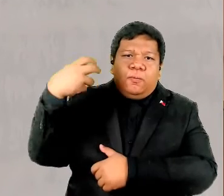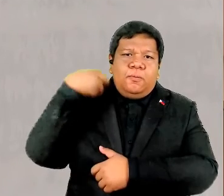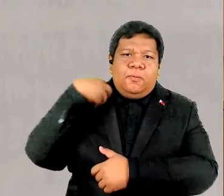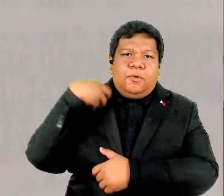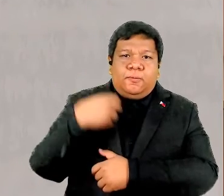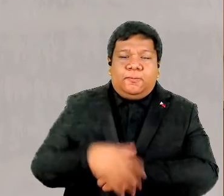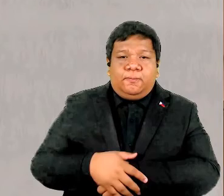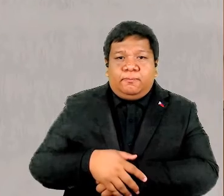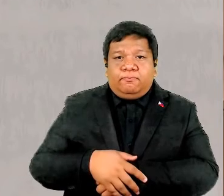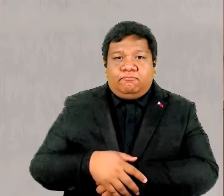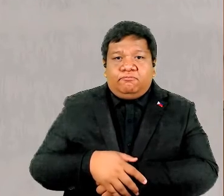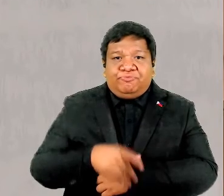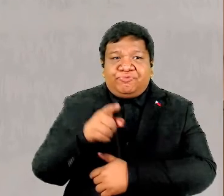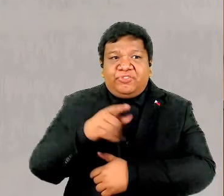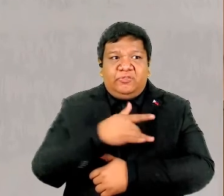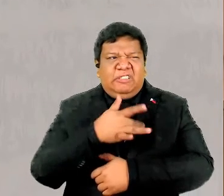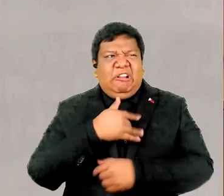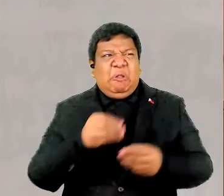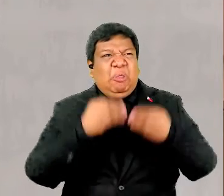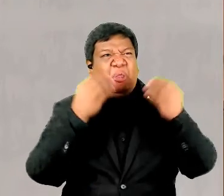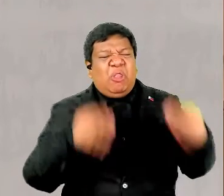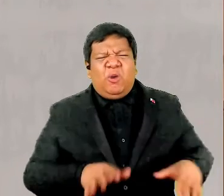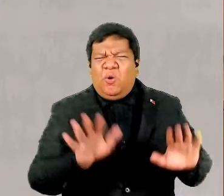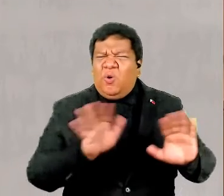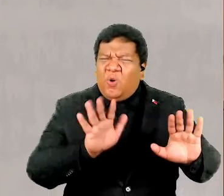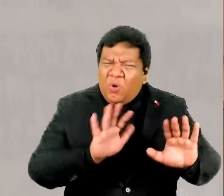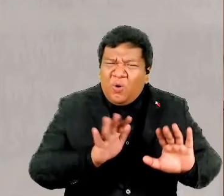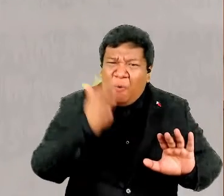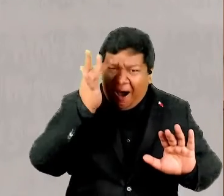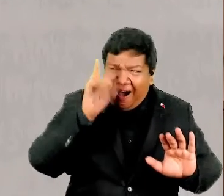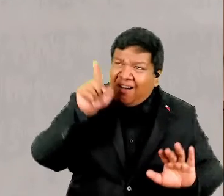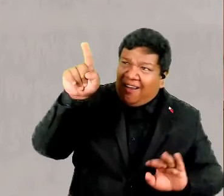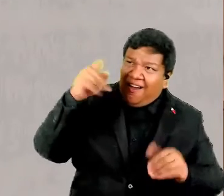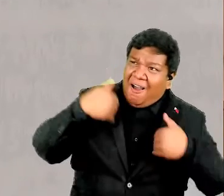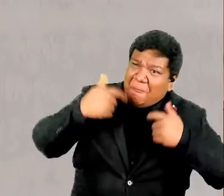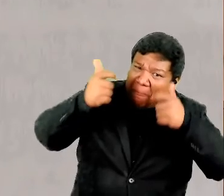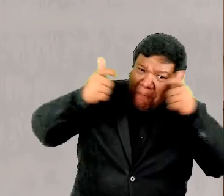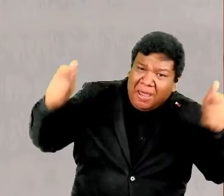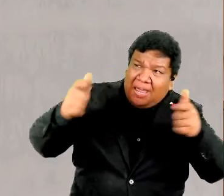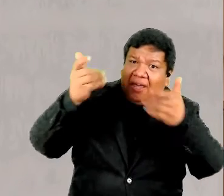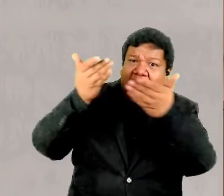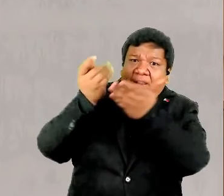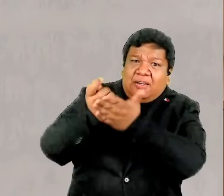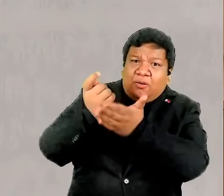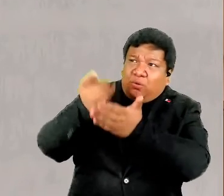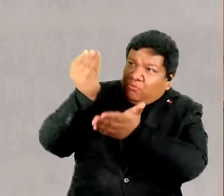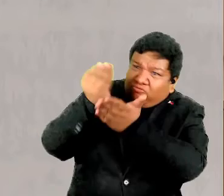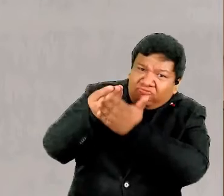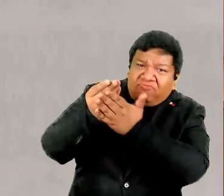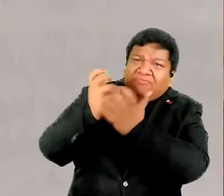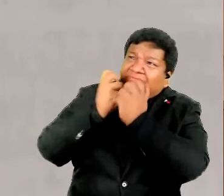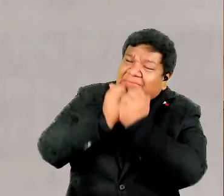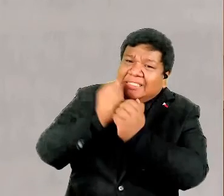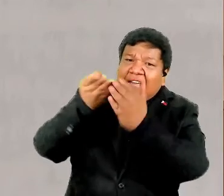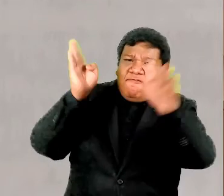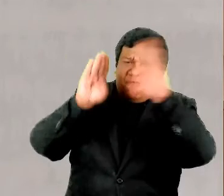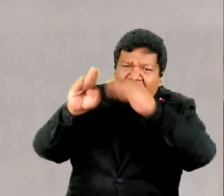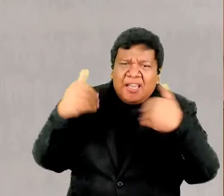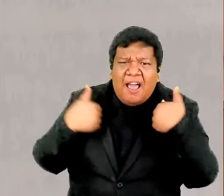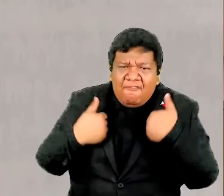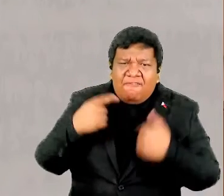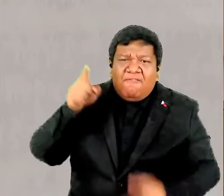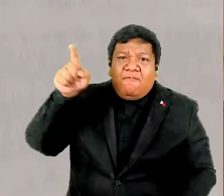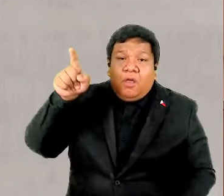your master. Huwag kang manghinayang dahil greater are your treasures in heaven. Because in the final